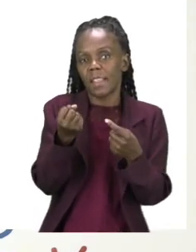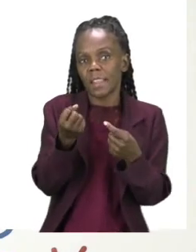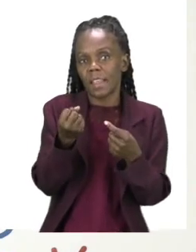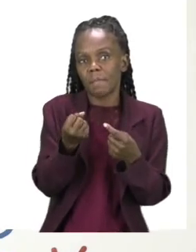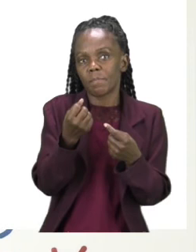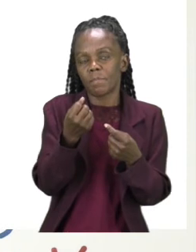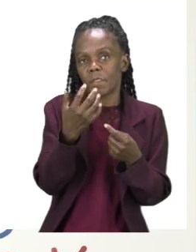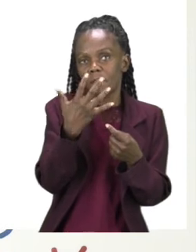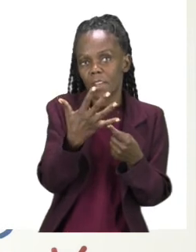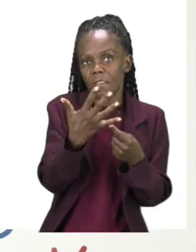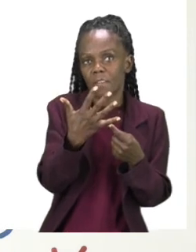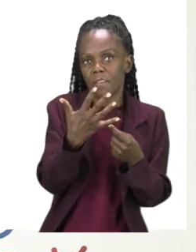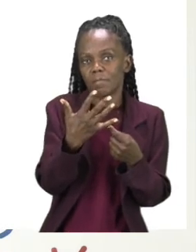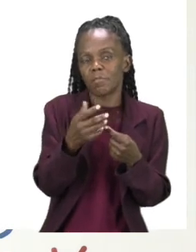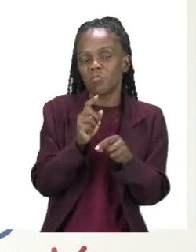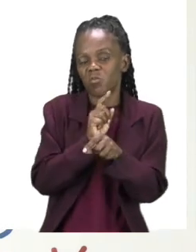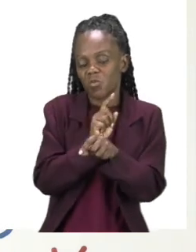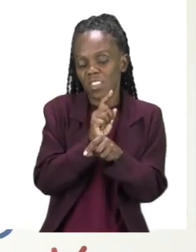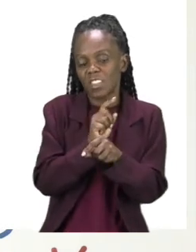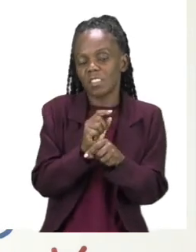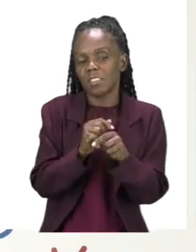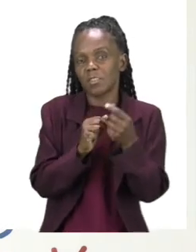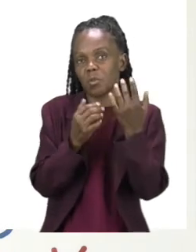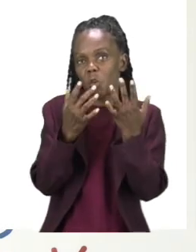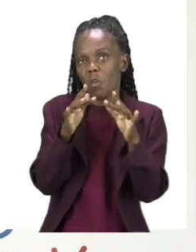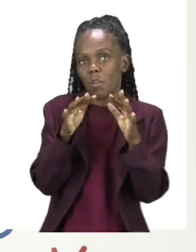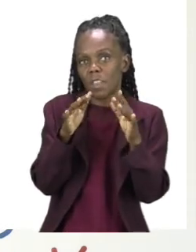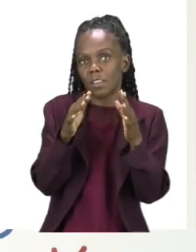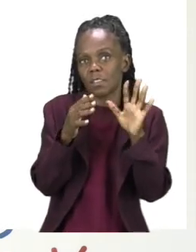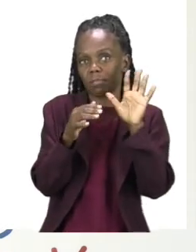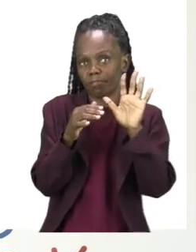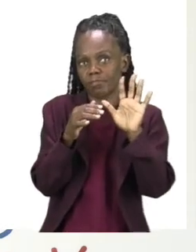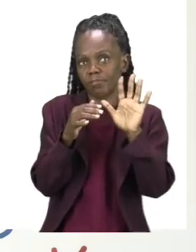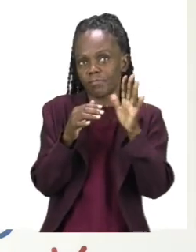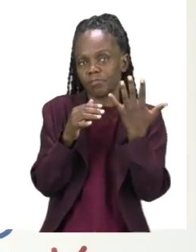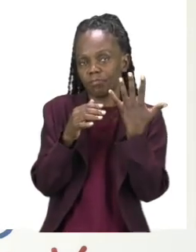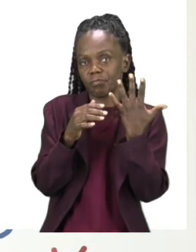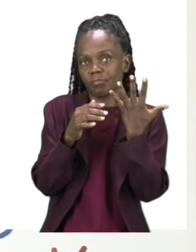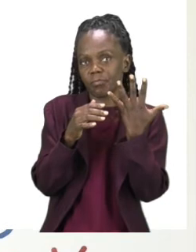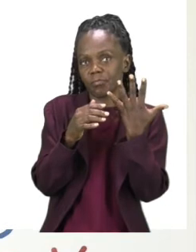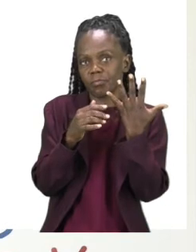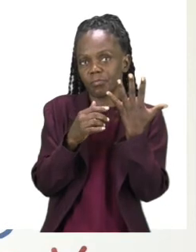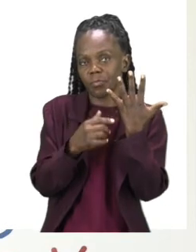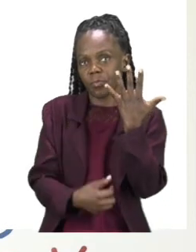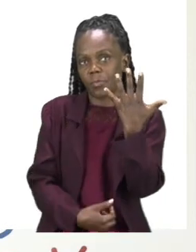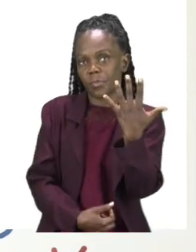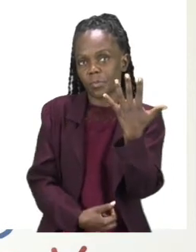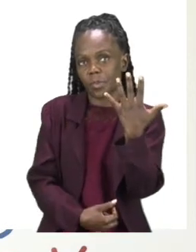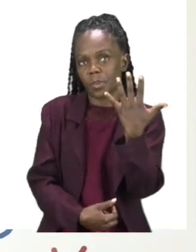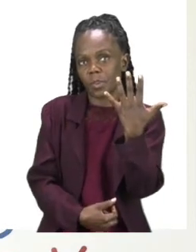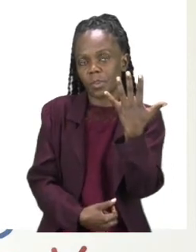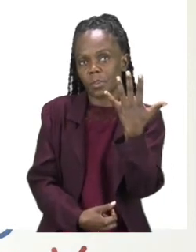your fingers. On one hand, you have 5 fingers. So pull out your